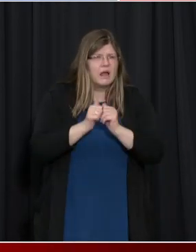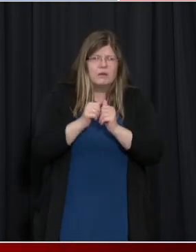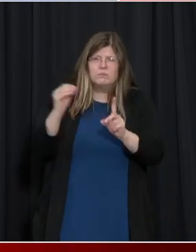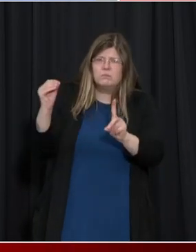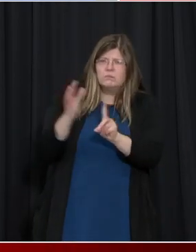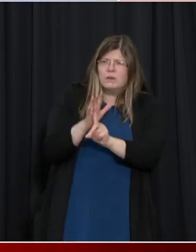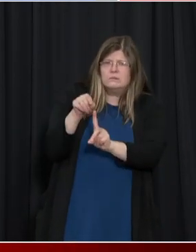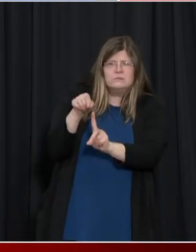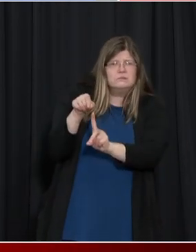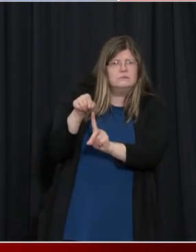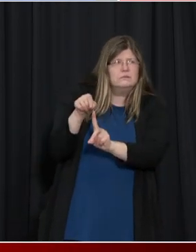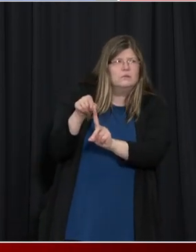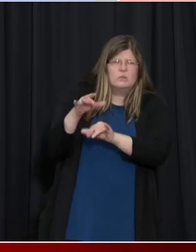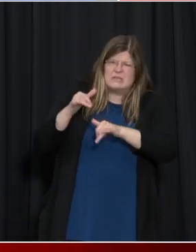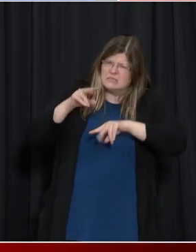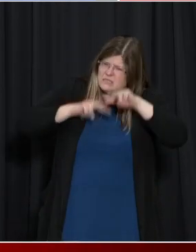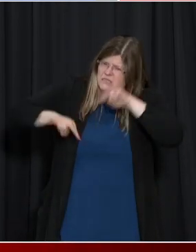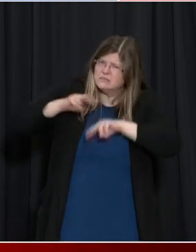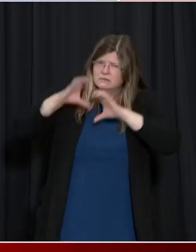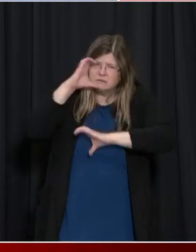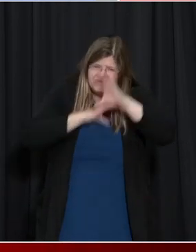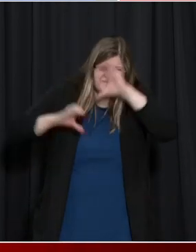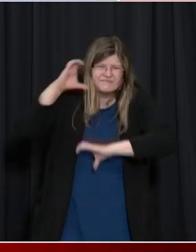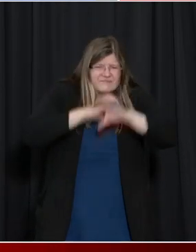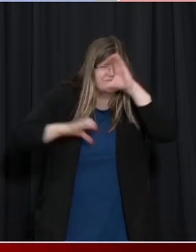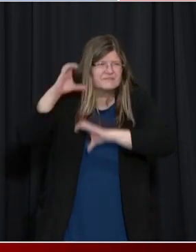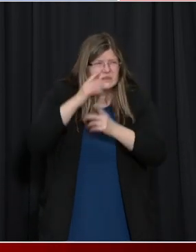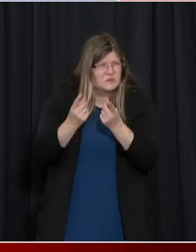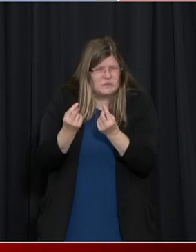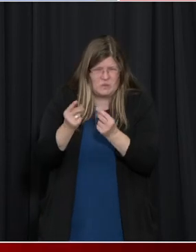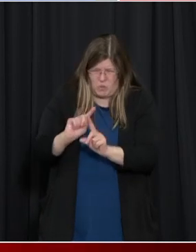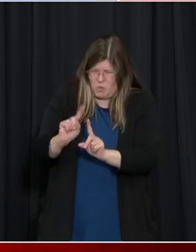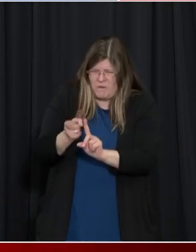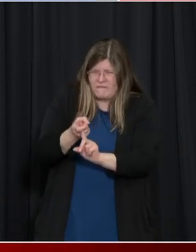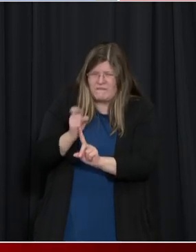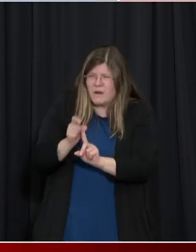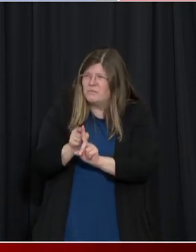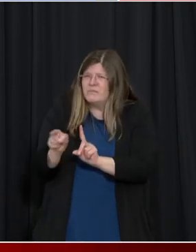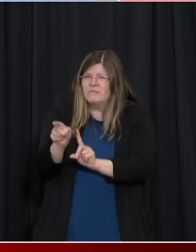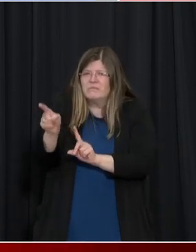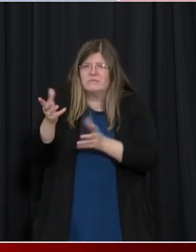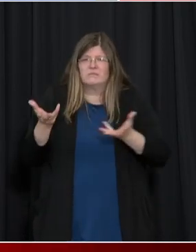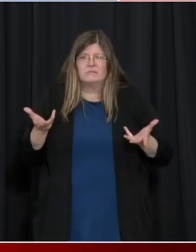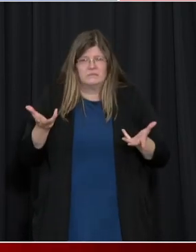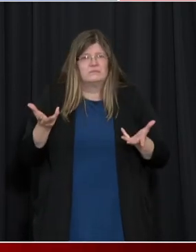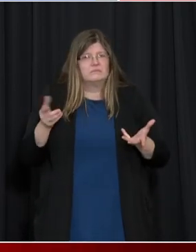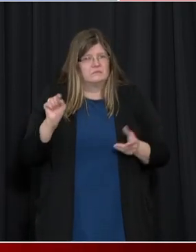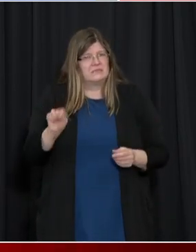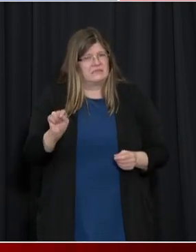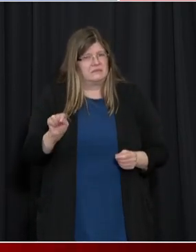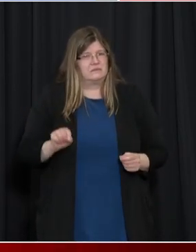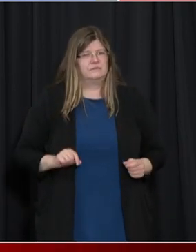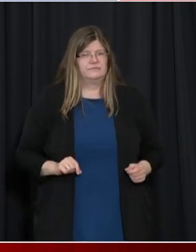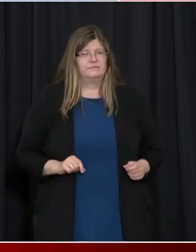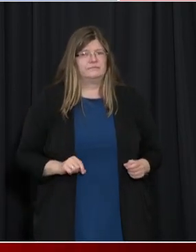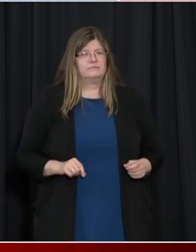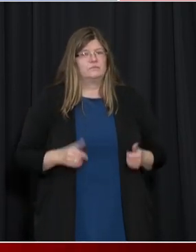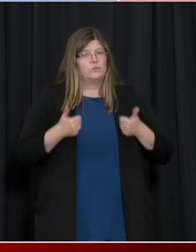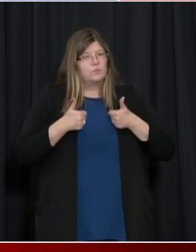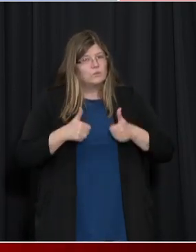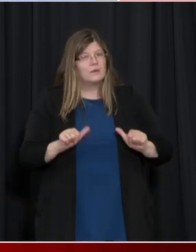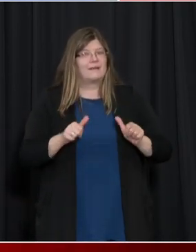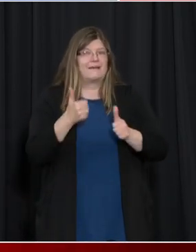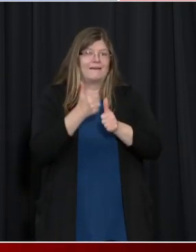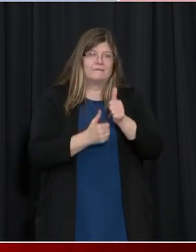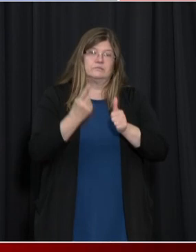deal. So that we have everyone that we are in contact with, or not everyone necessarily, but a significant proportion